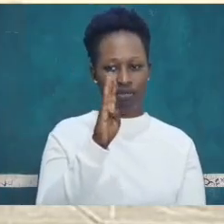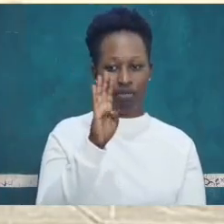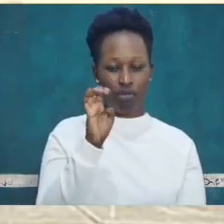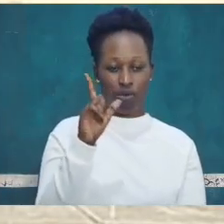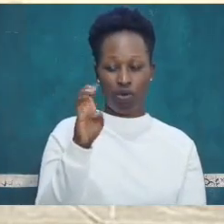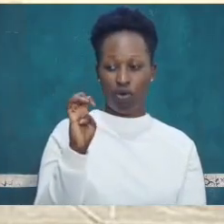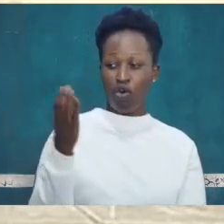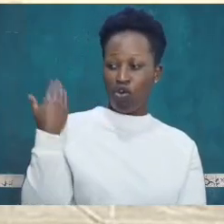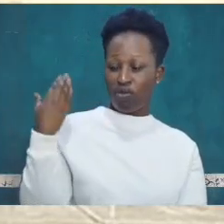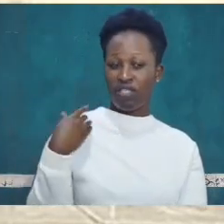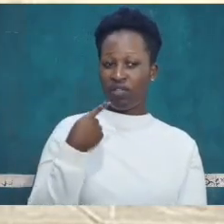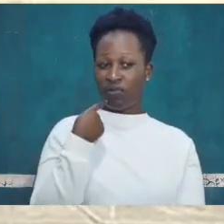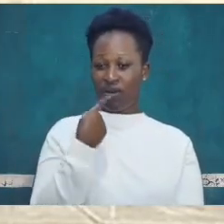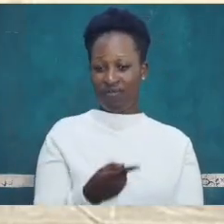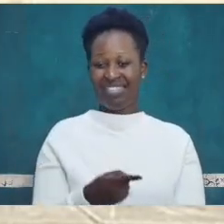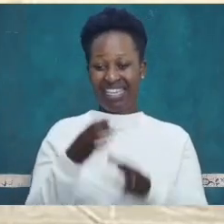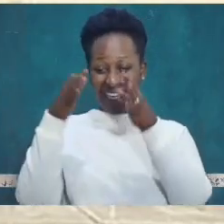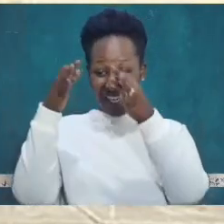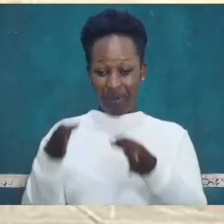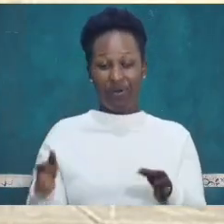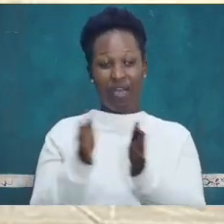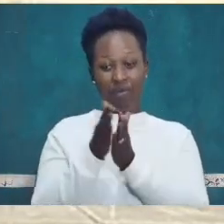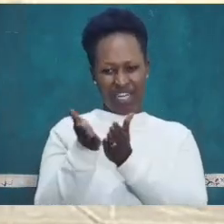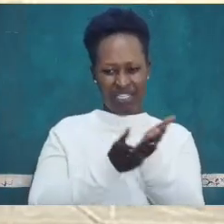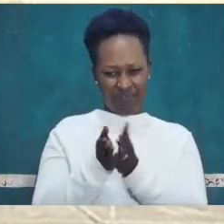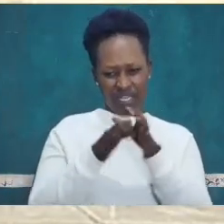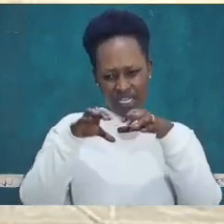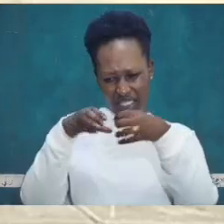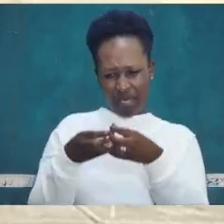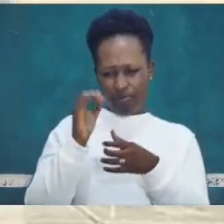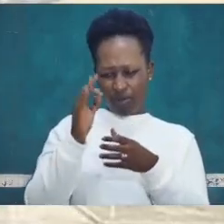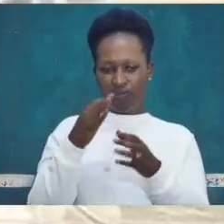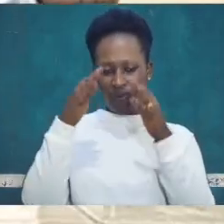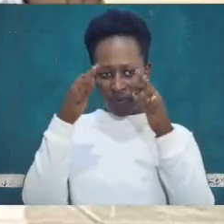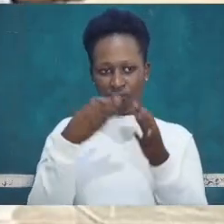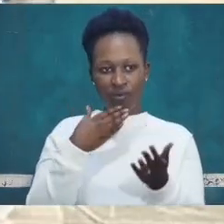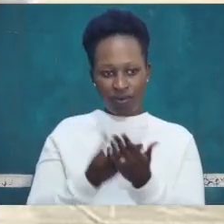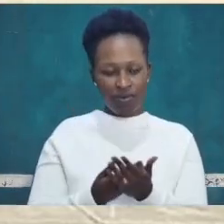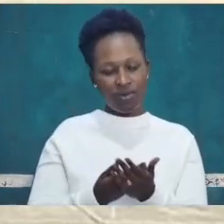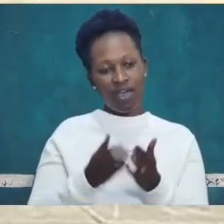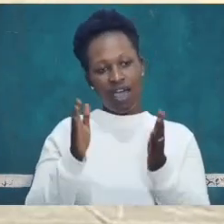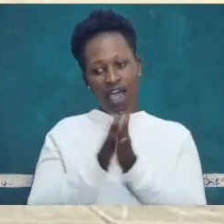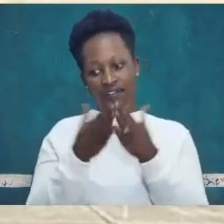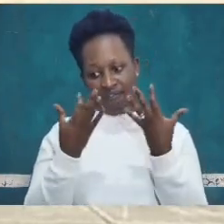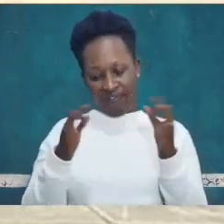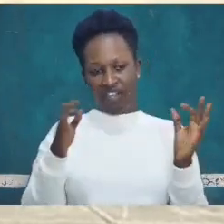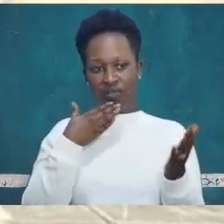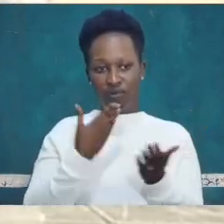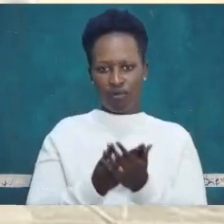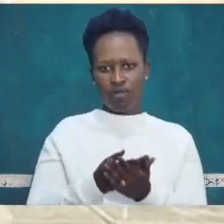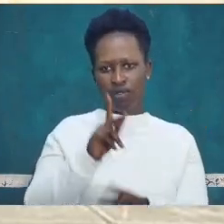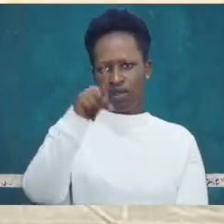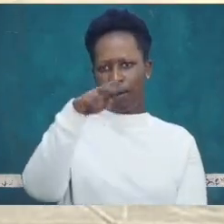we talked about different types of goods, where we talked about free goods, where we talked about perishable